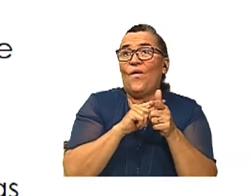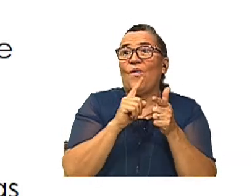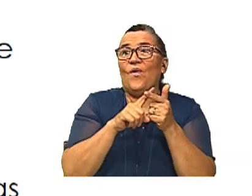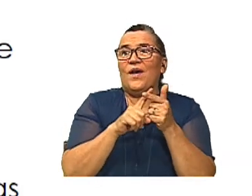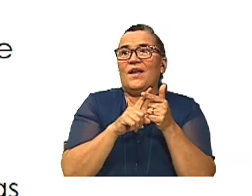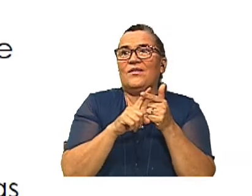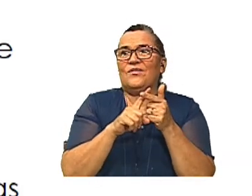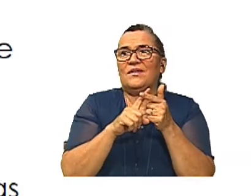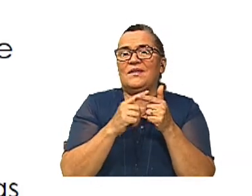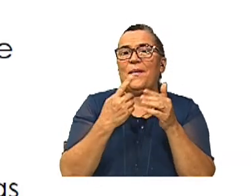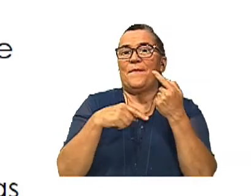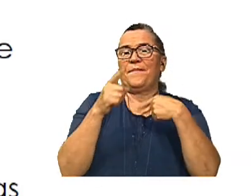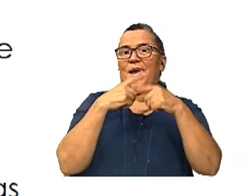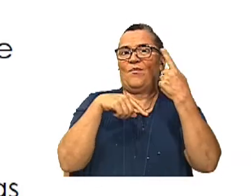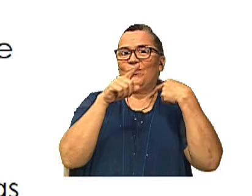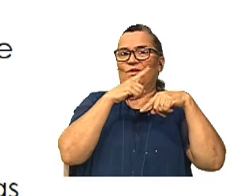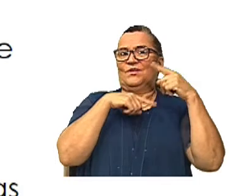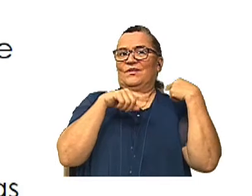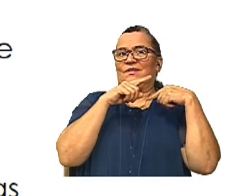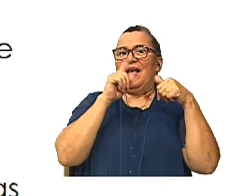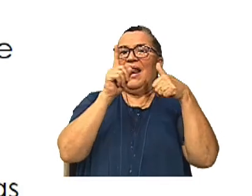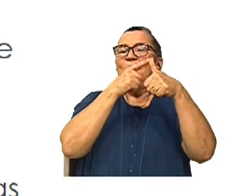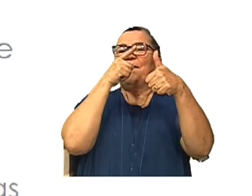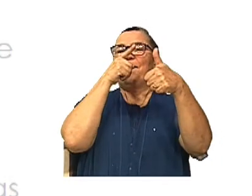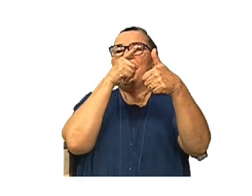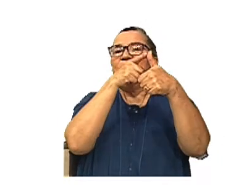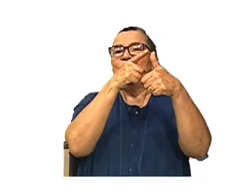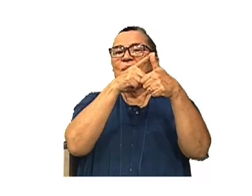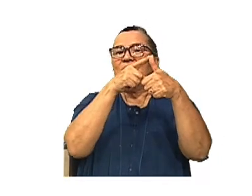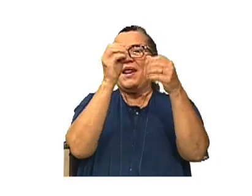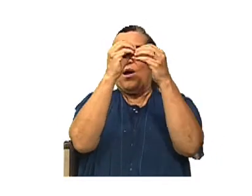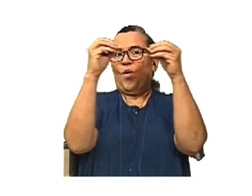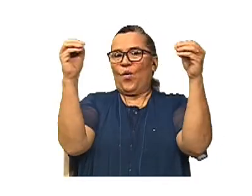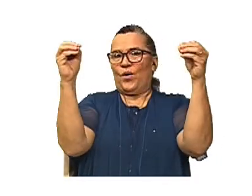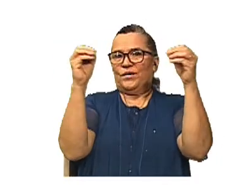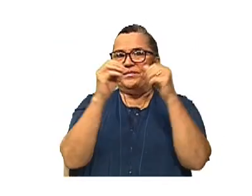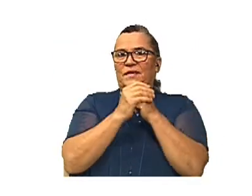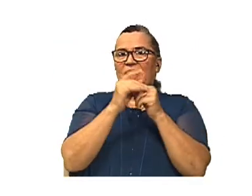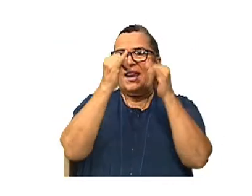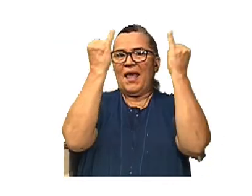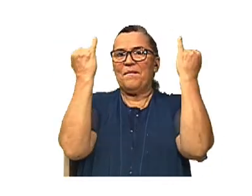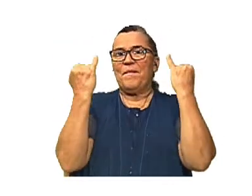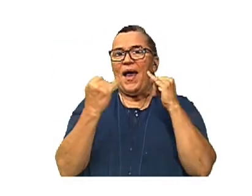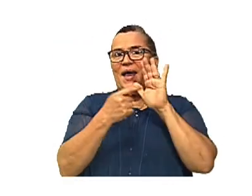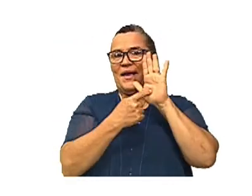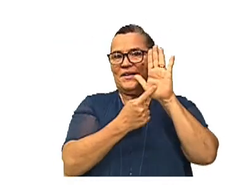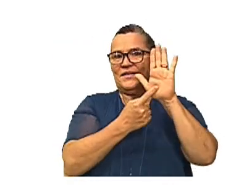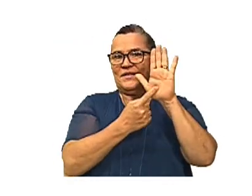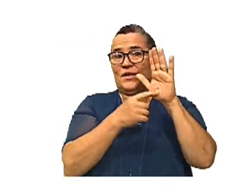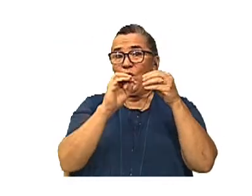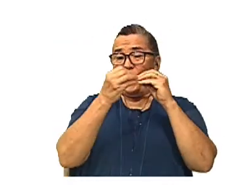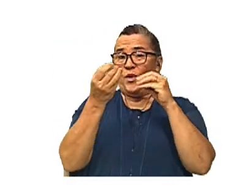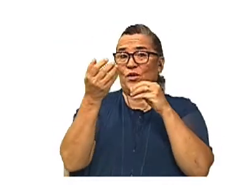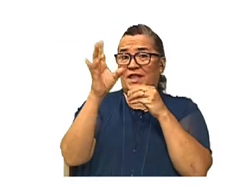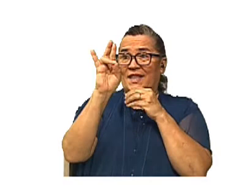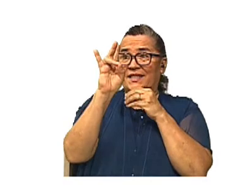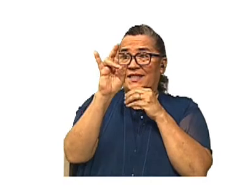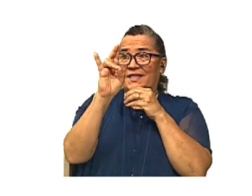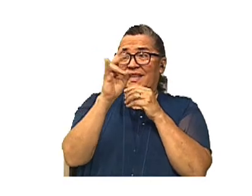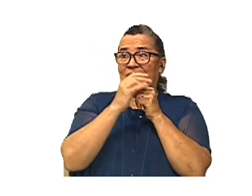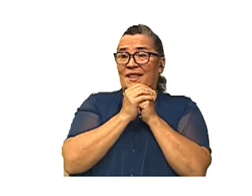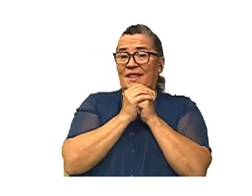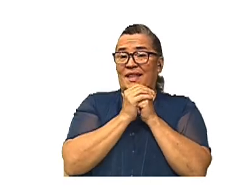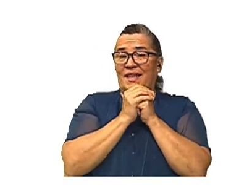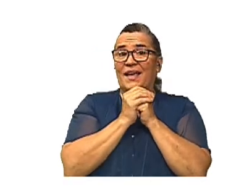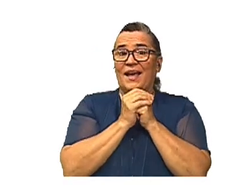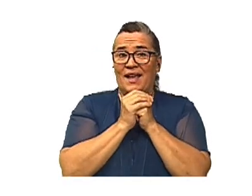Let's go back to the previous image 17, please.